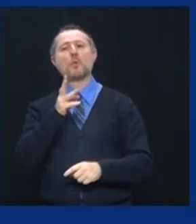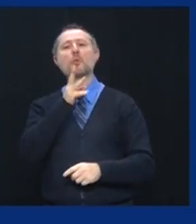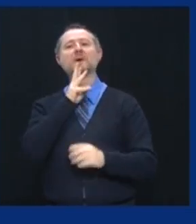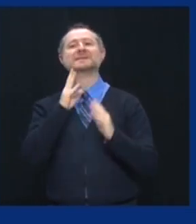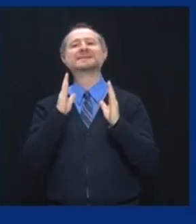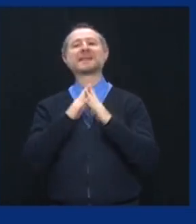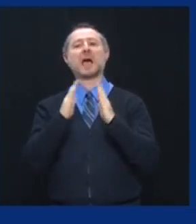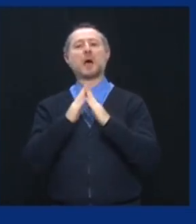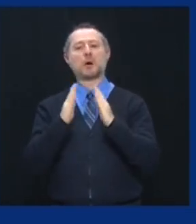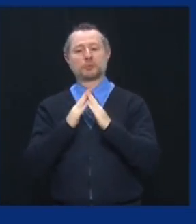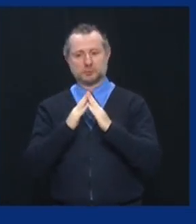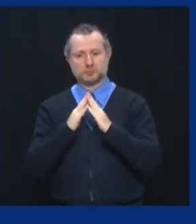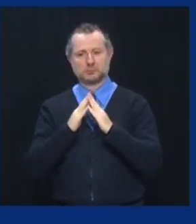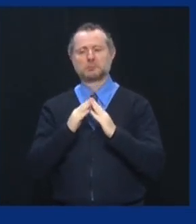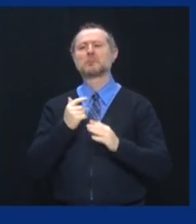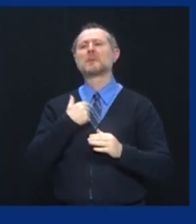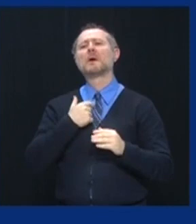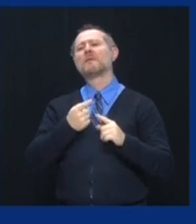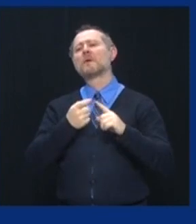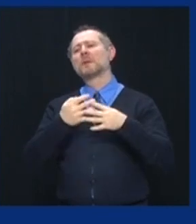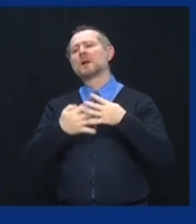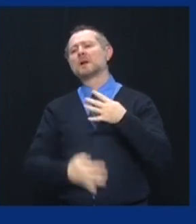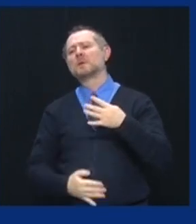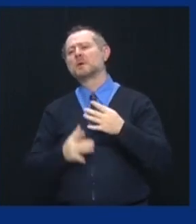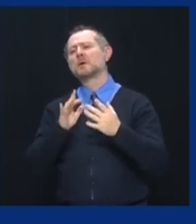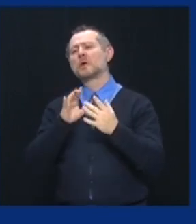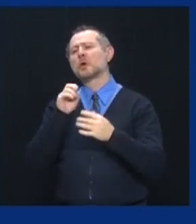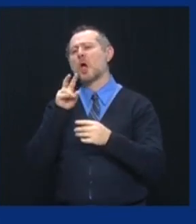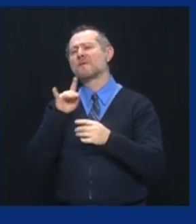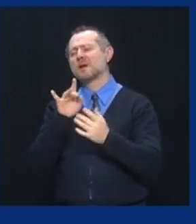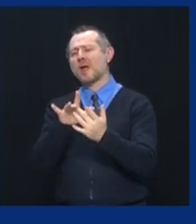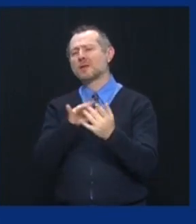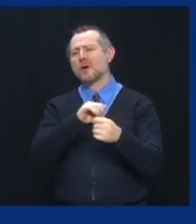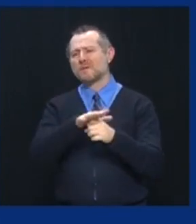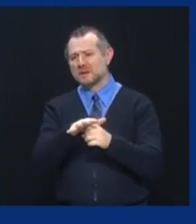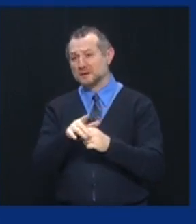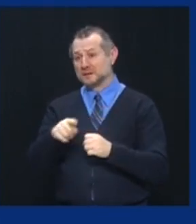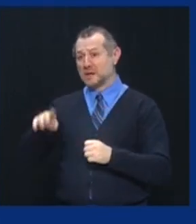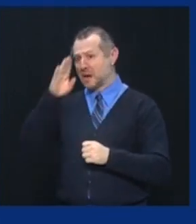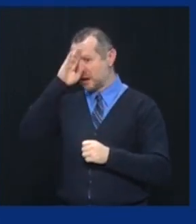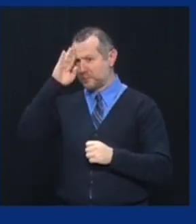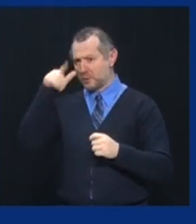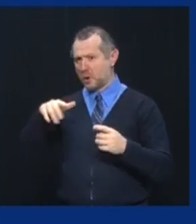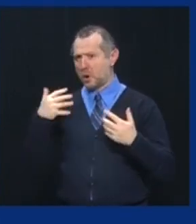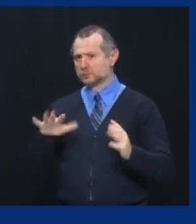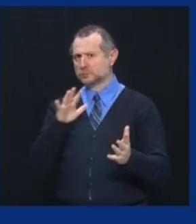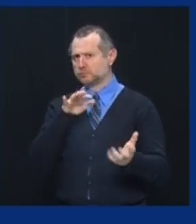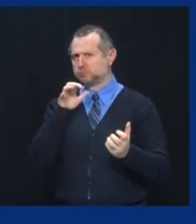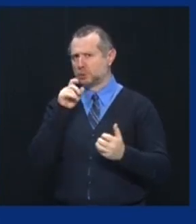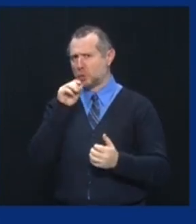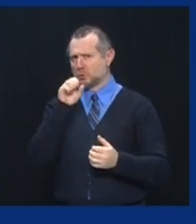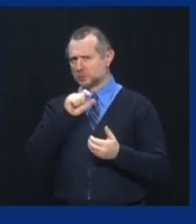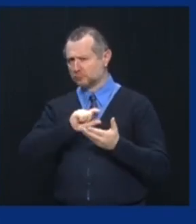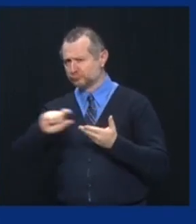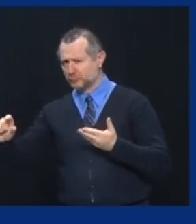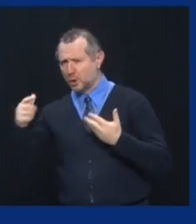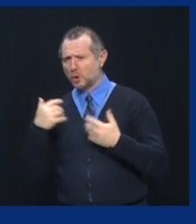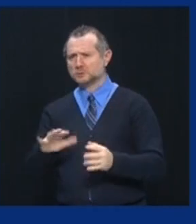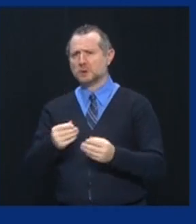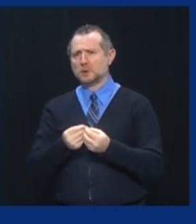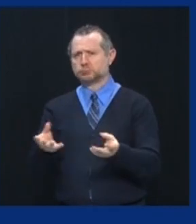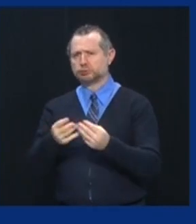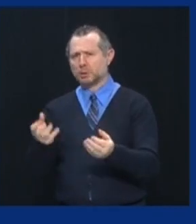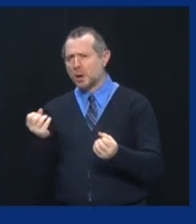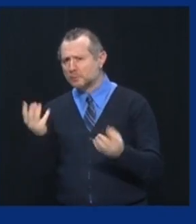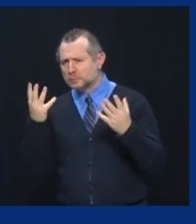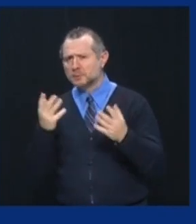COVID data online, and when it comes to hospitals and how many doses that they have been given and how many that they have used, There's a deadline that